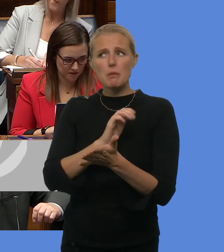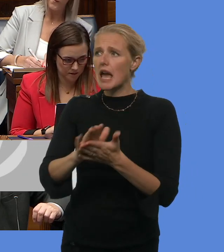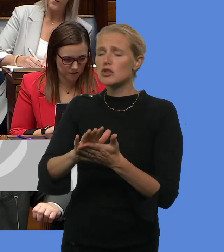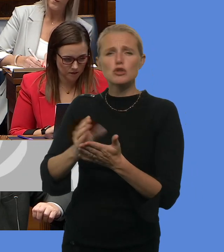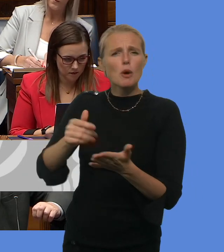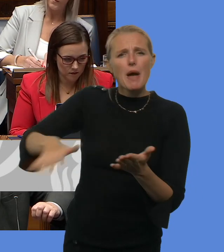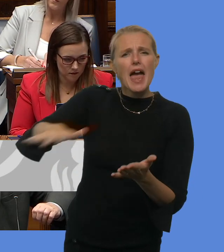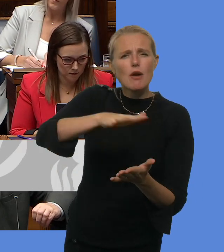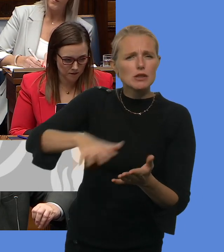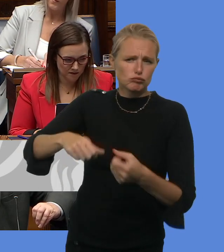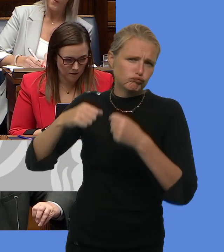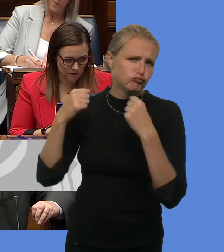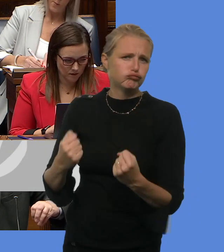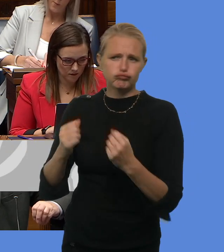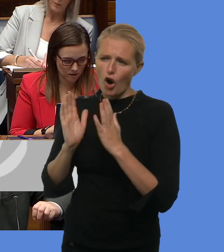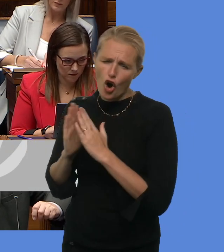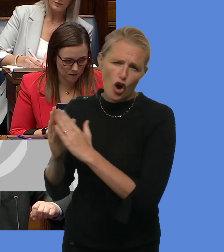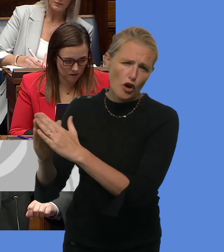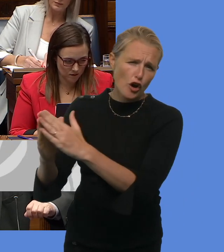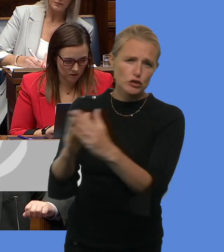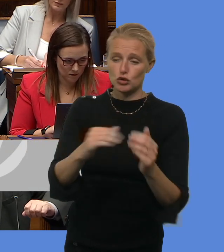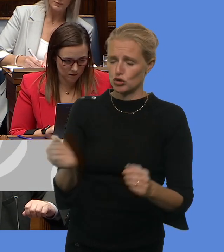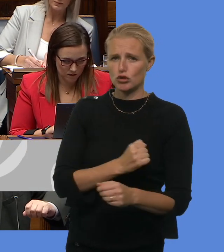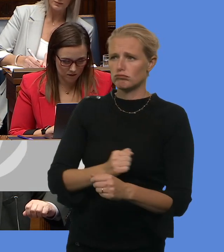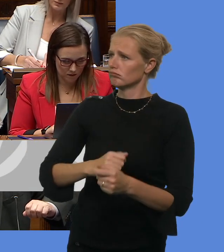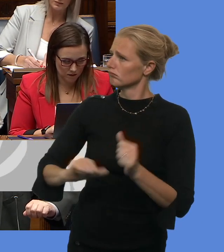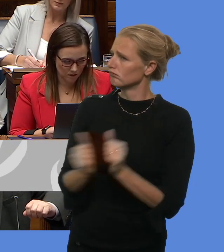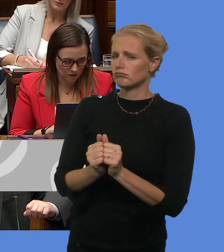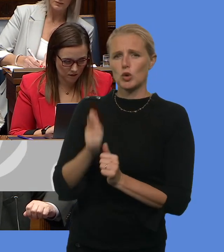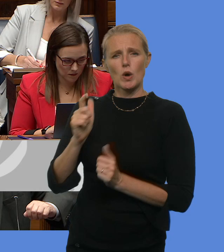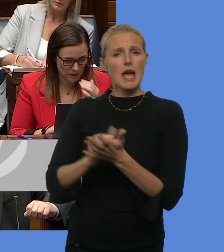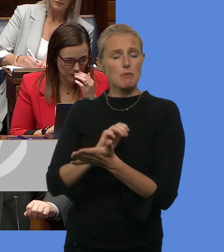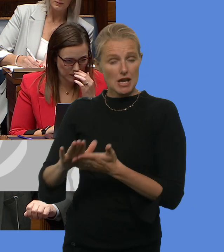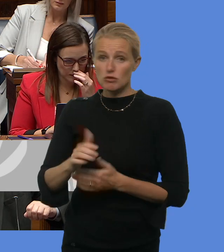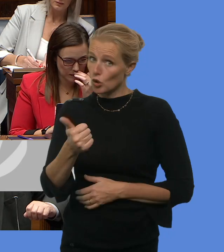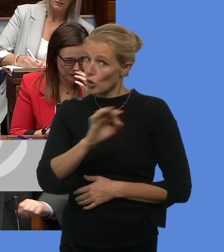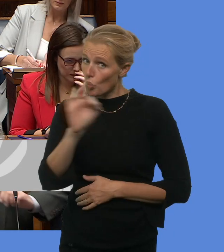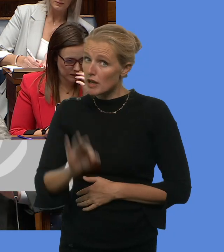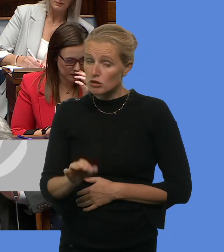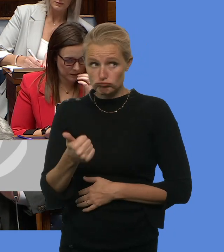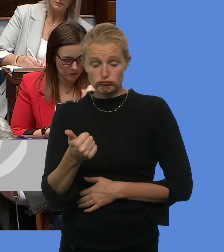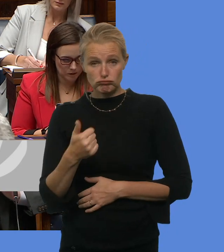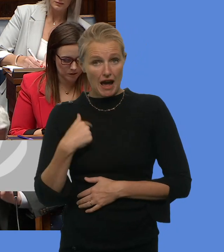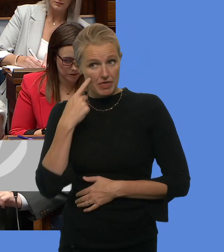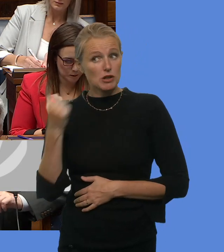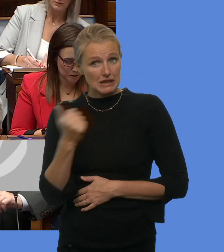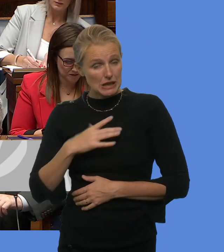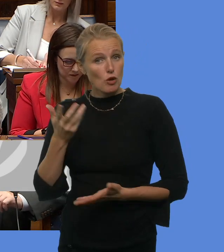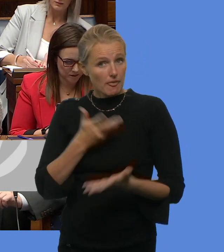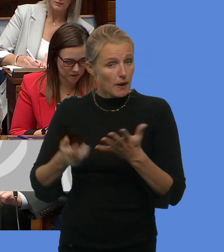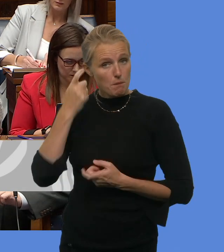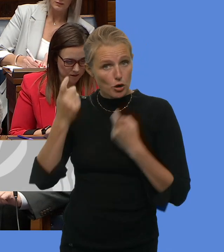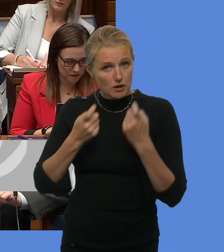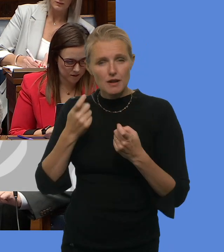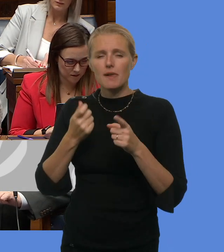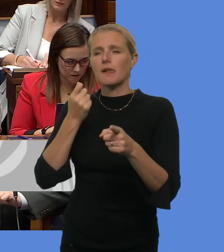certain areas, particularly residential areas? And I think that's a question we need to explore further. I am aware of the clamour around the reduction